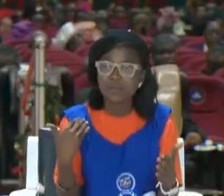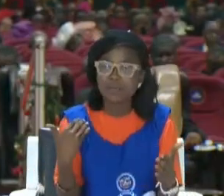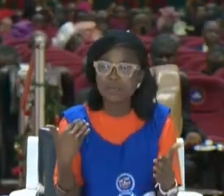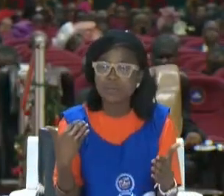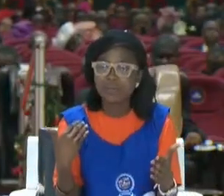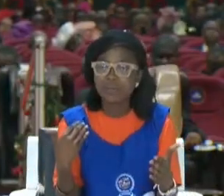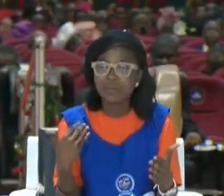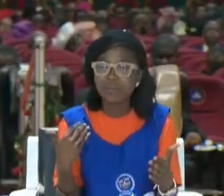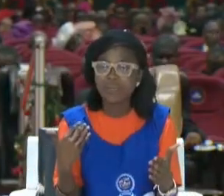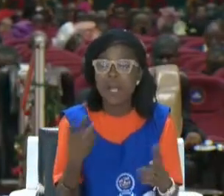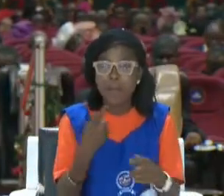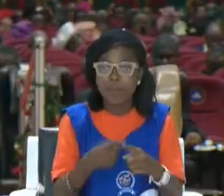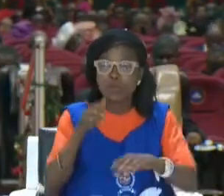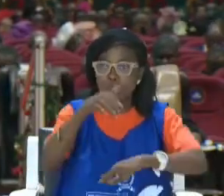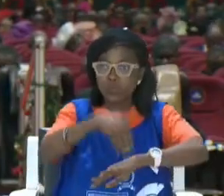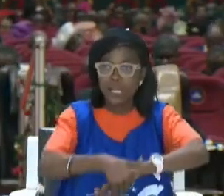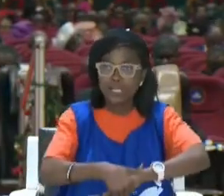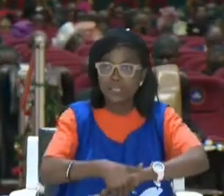But tonight,